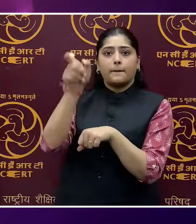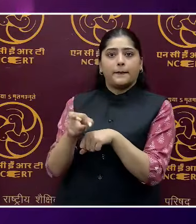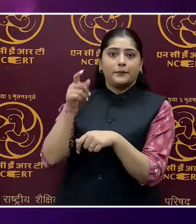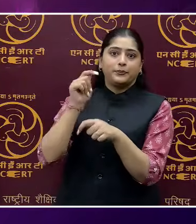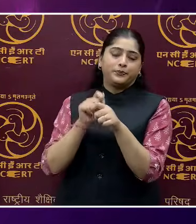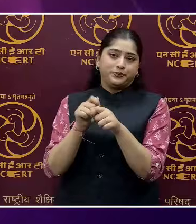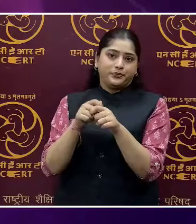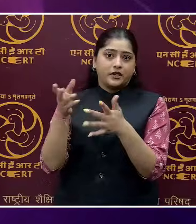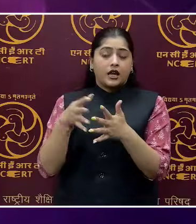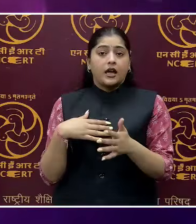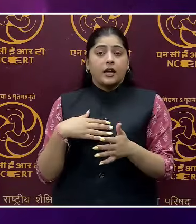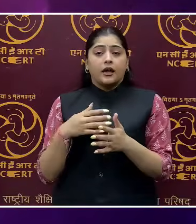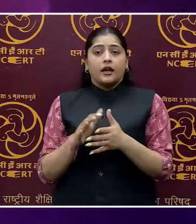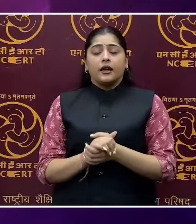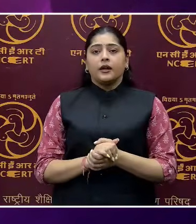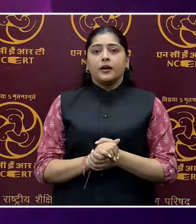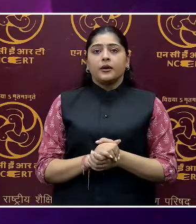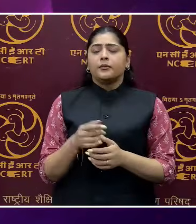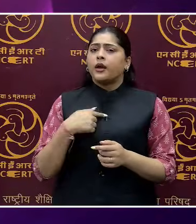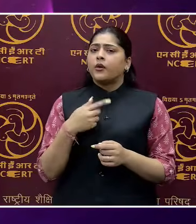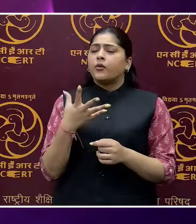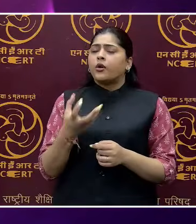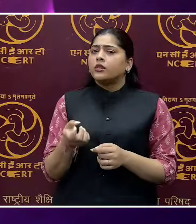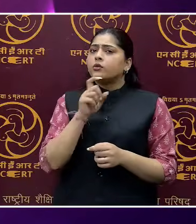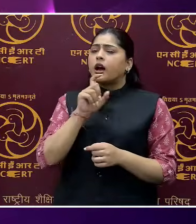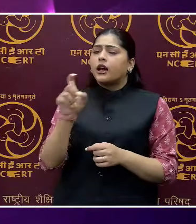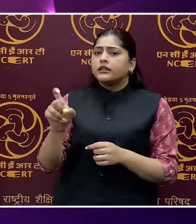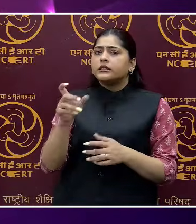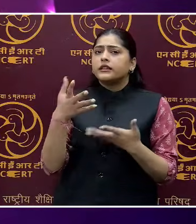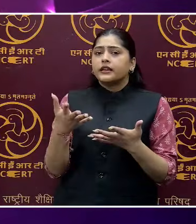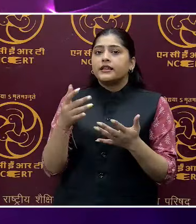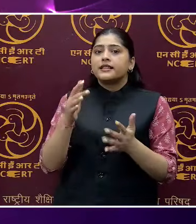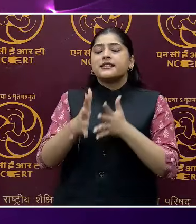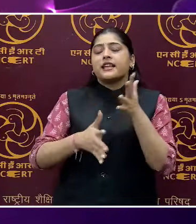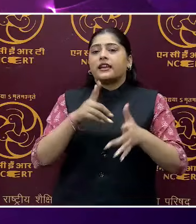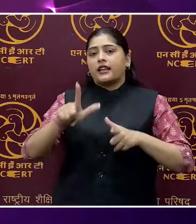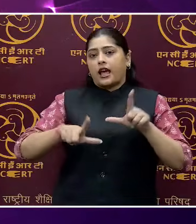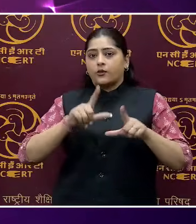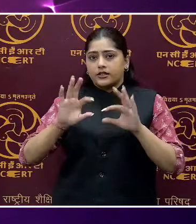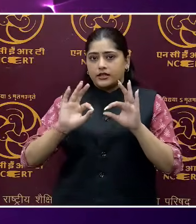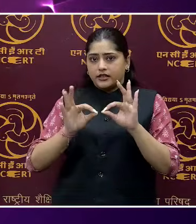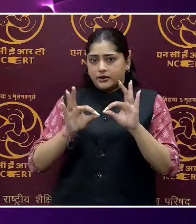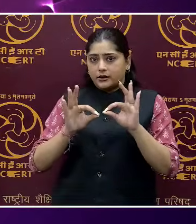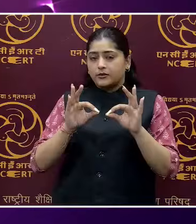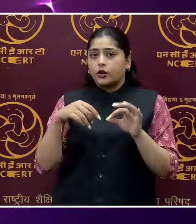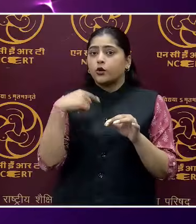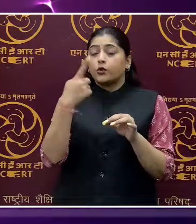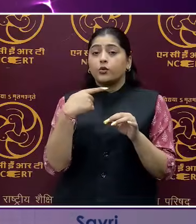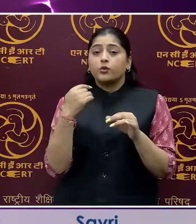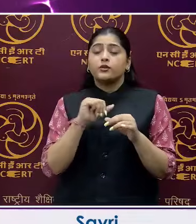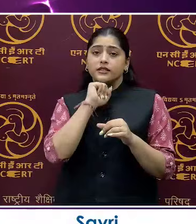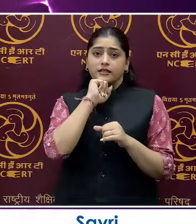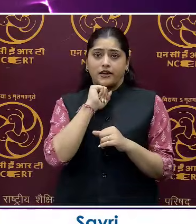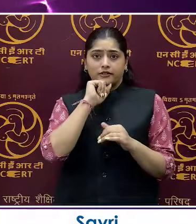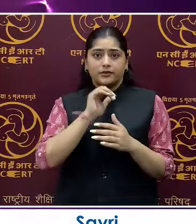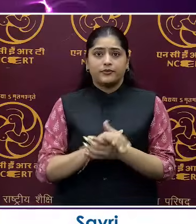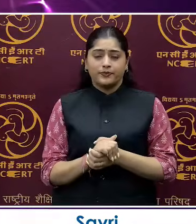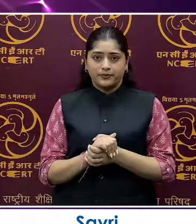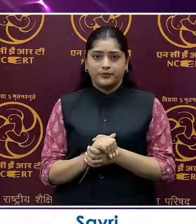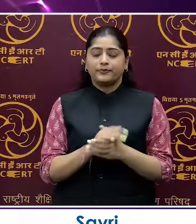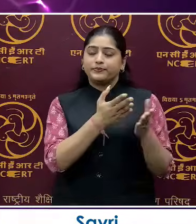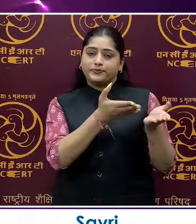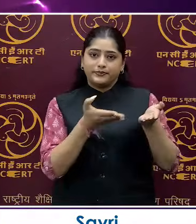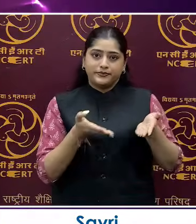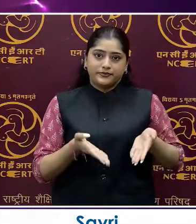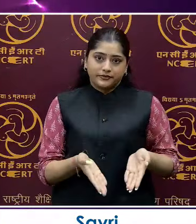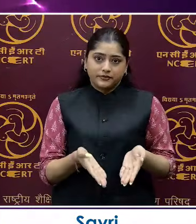this session with Anjana ma'am, here I want to introduce our sign language interpreter as well, who is Savri. Savri, a very warm welcome